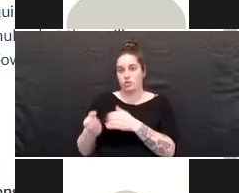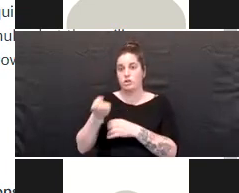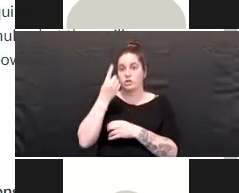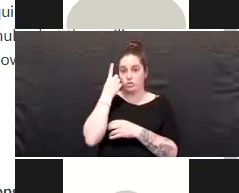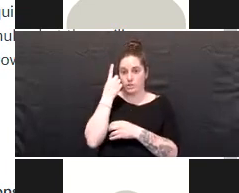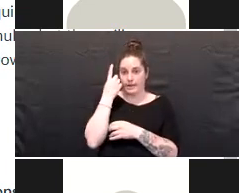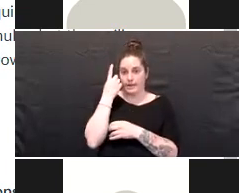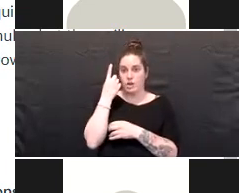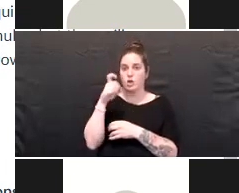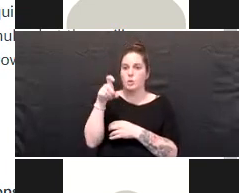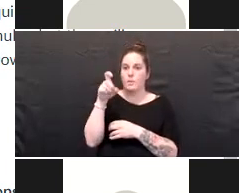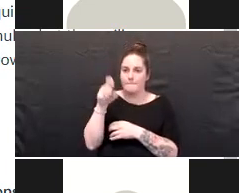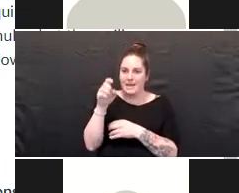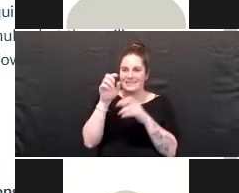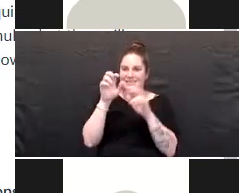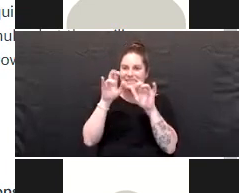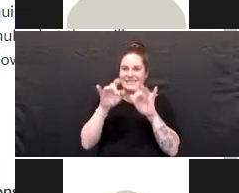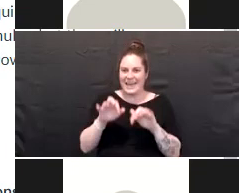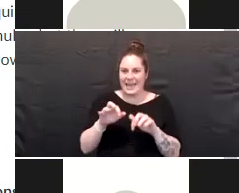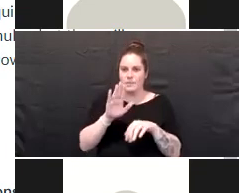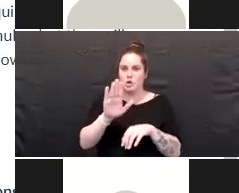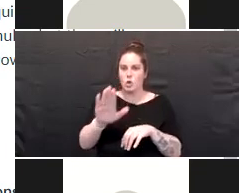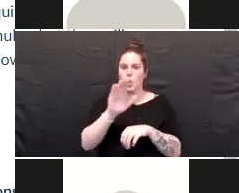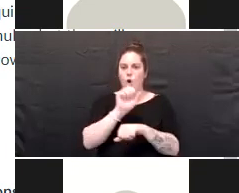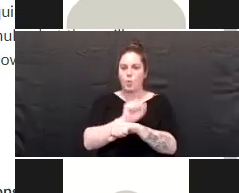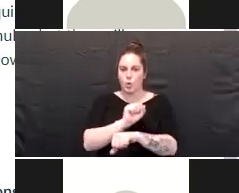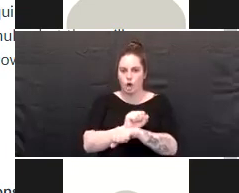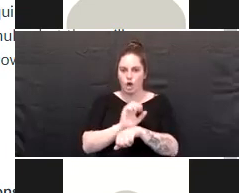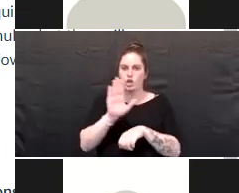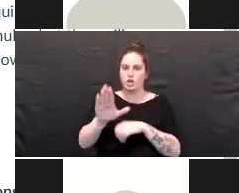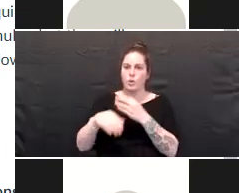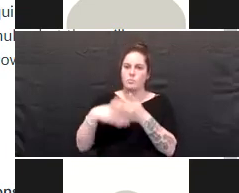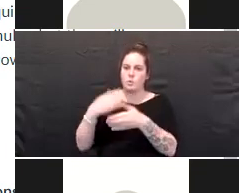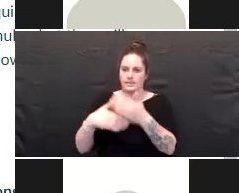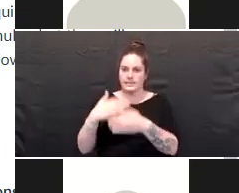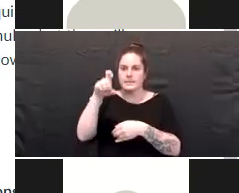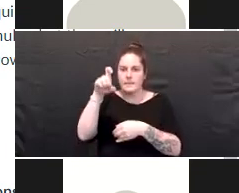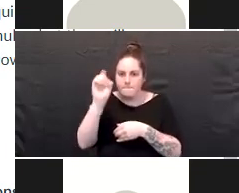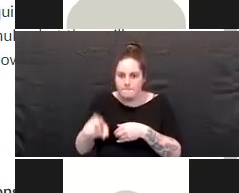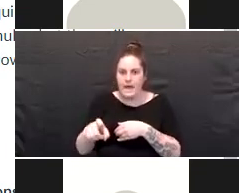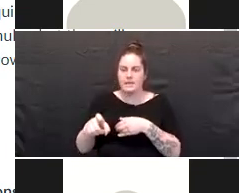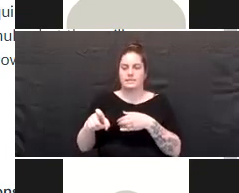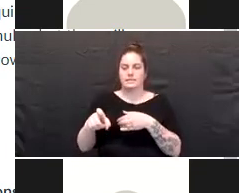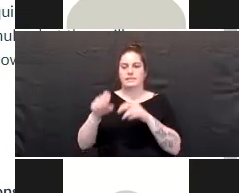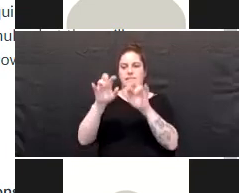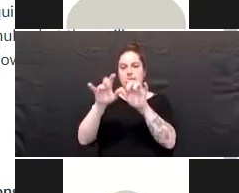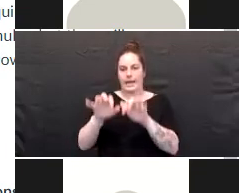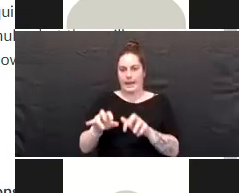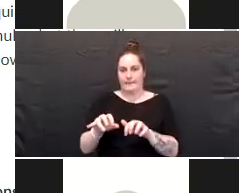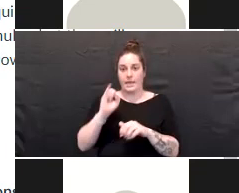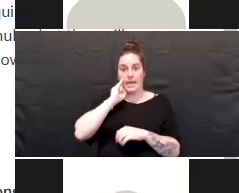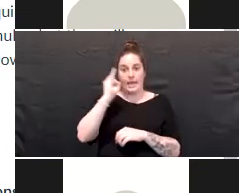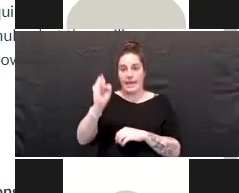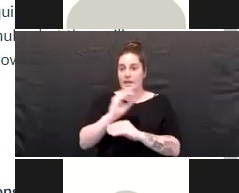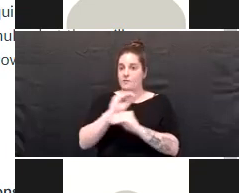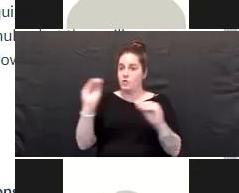the work in the exam space provided. You must show your work. I don't give credit if work is